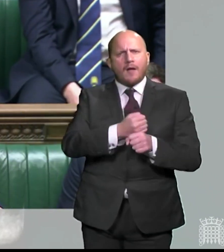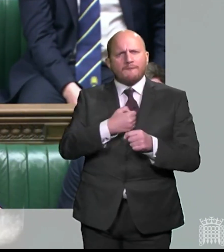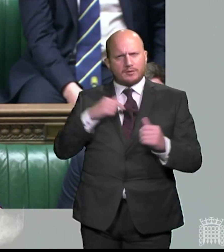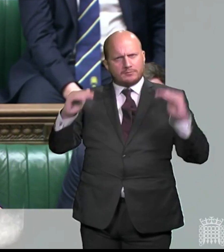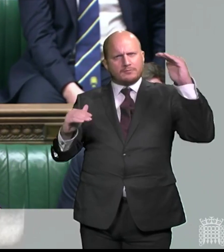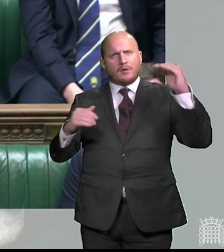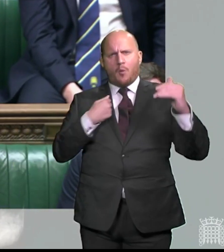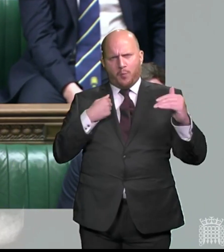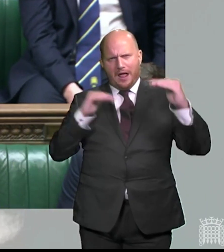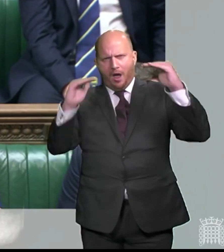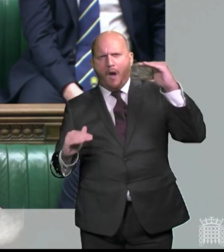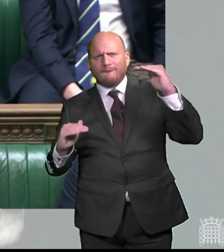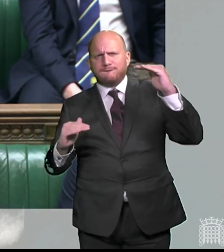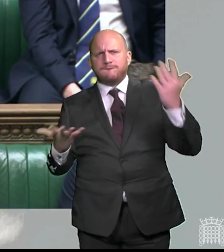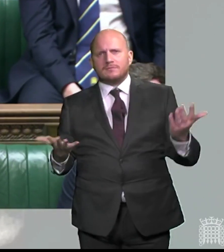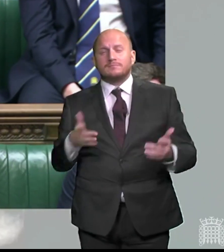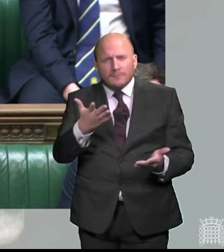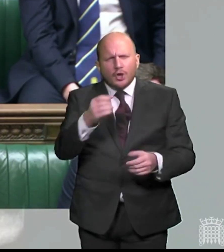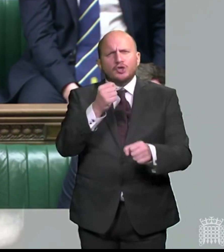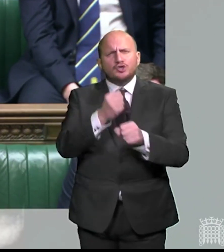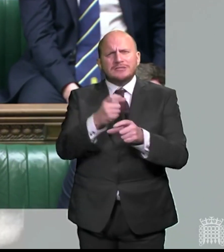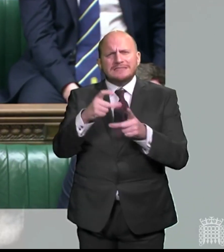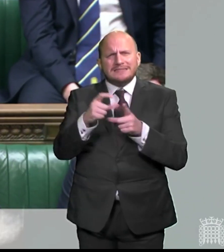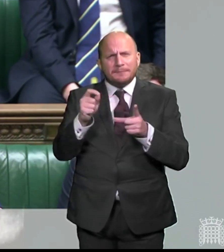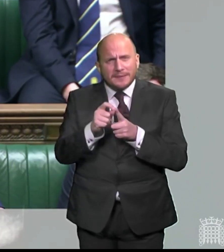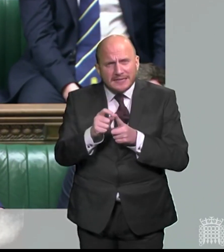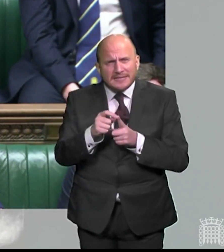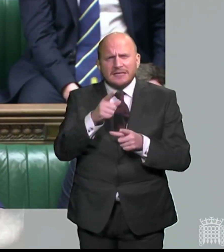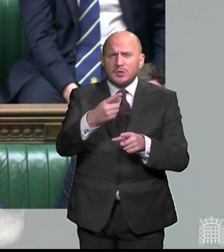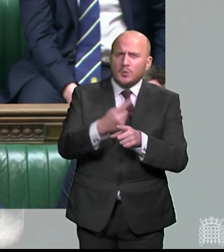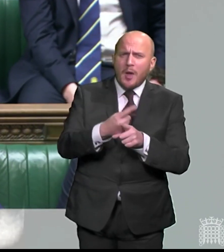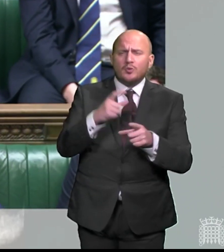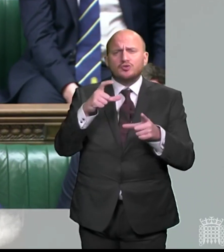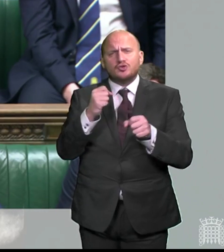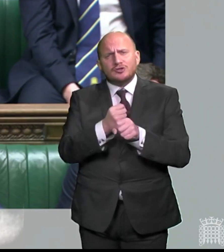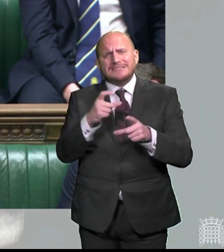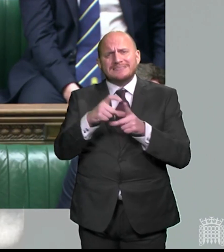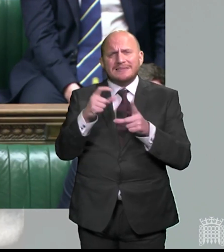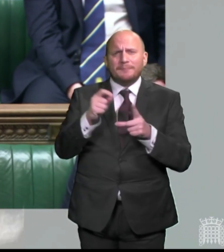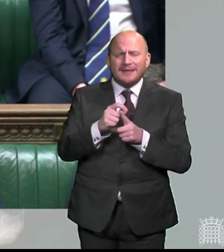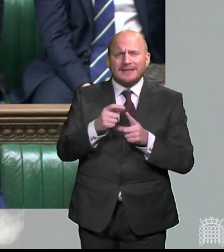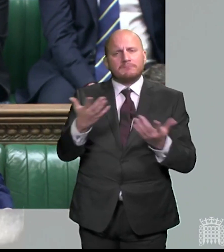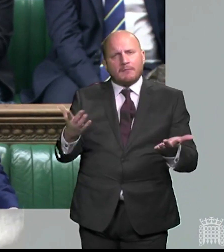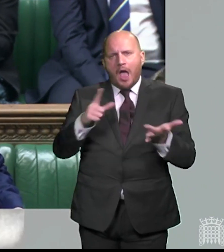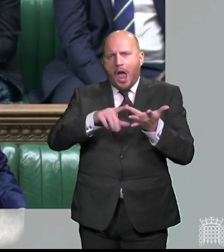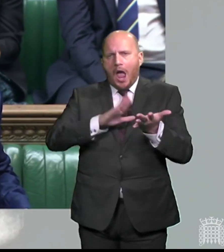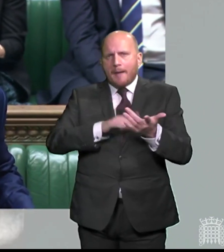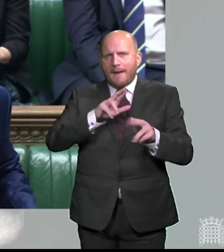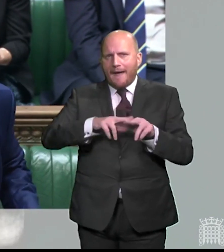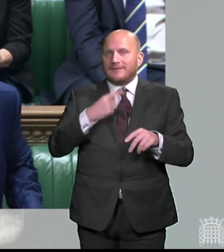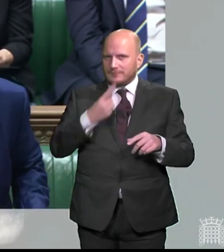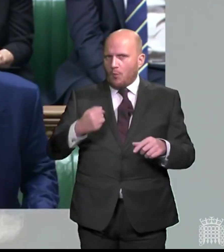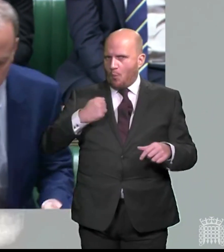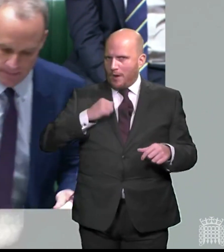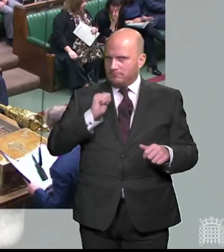And when it comes to GDP, and when it comes to GDP, she'll know that the IMF has said that we will have the strongest growth